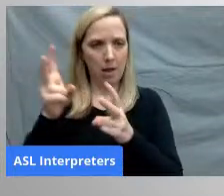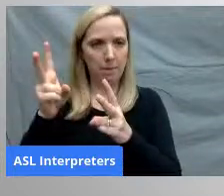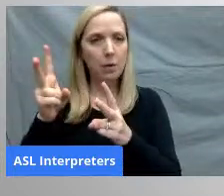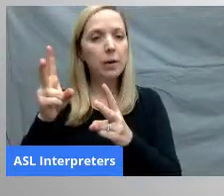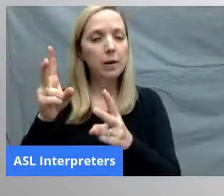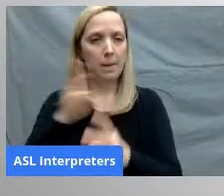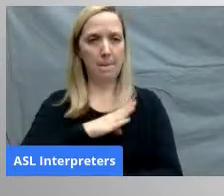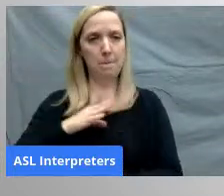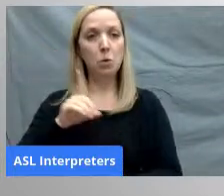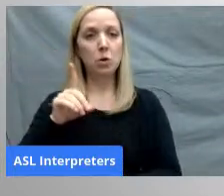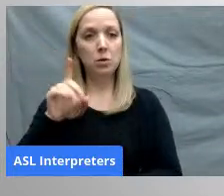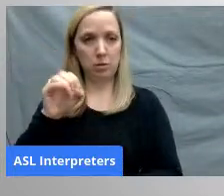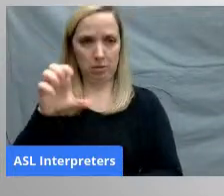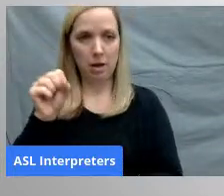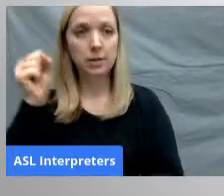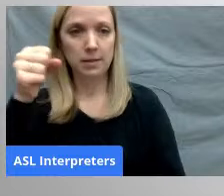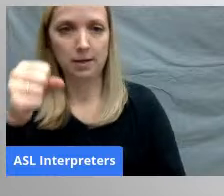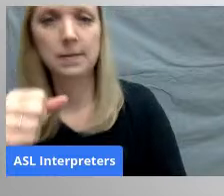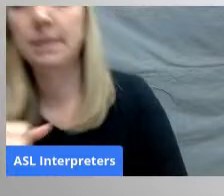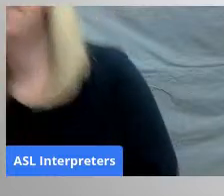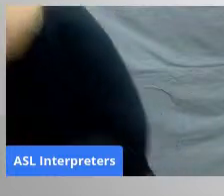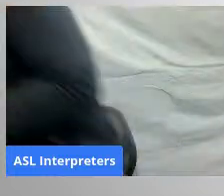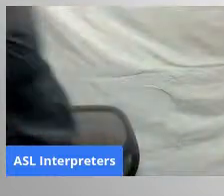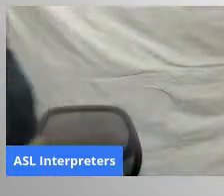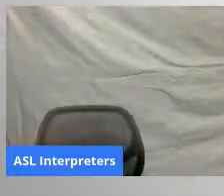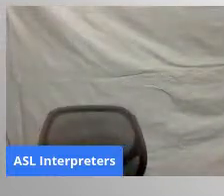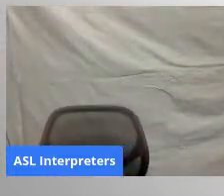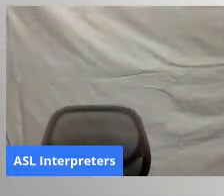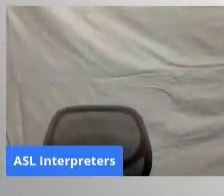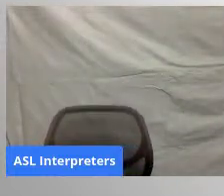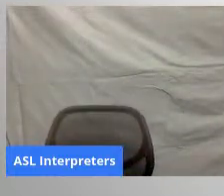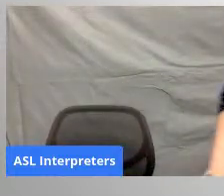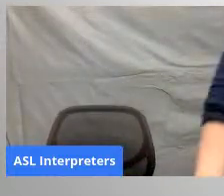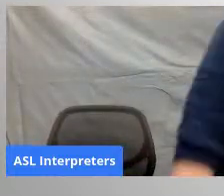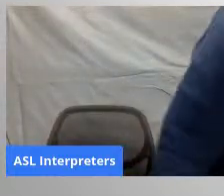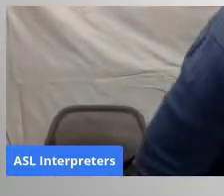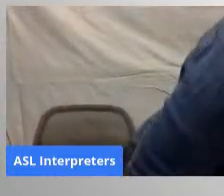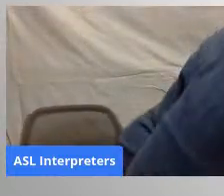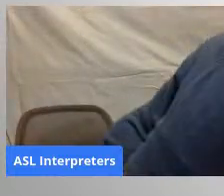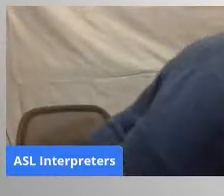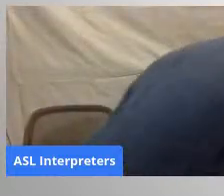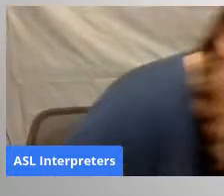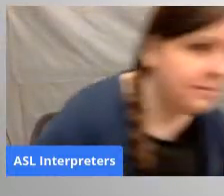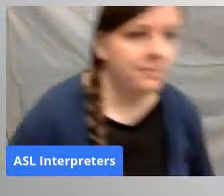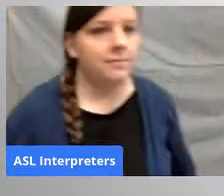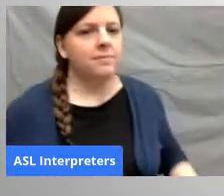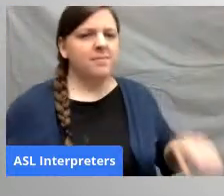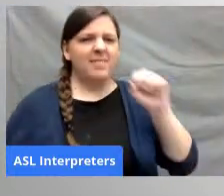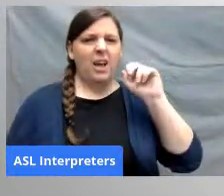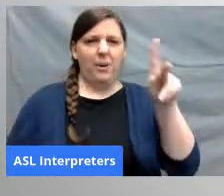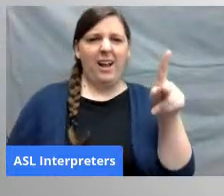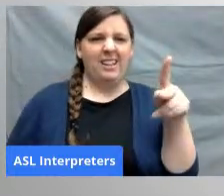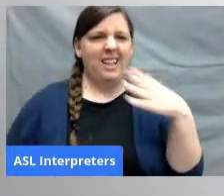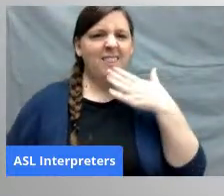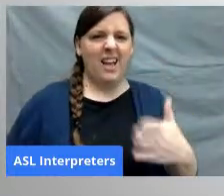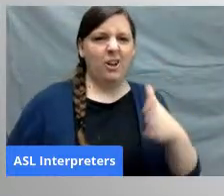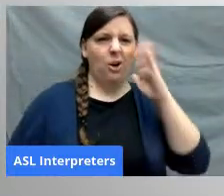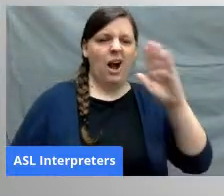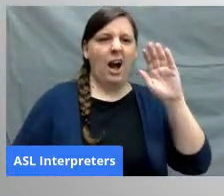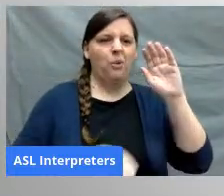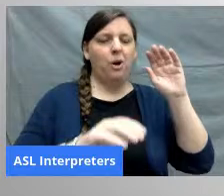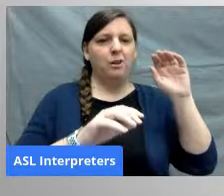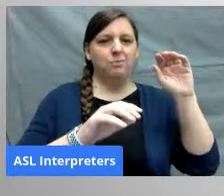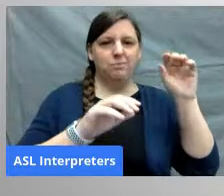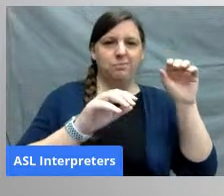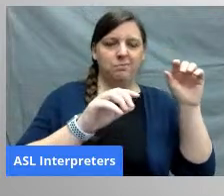docs. That's what I thought. Yeah. Okay. It's in board docs. Okay. Thank you. So, they'll pull it up if anyone wants to see it, but it is